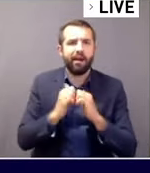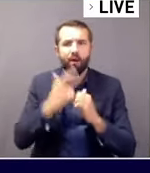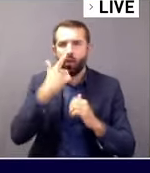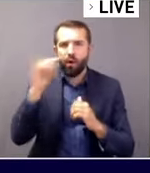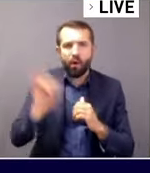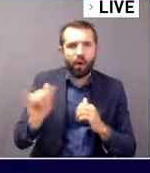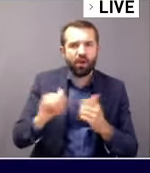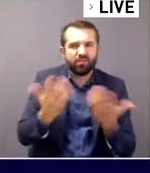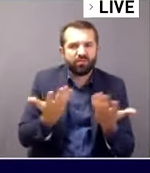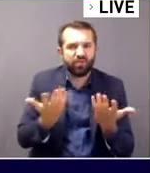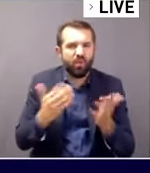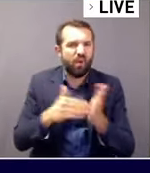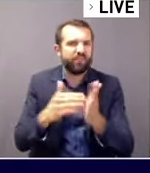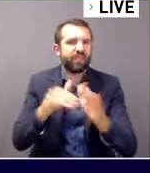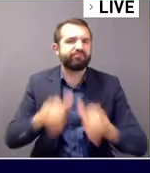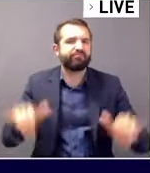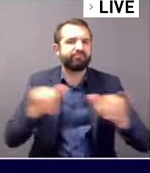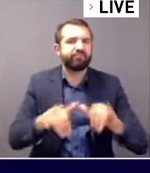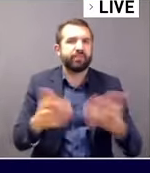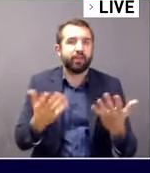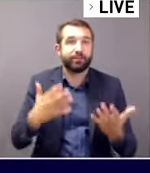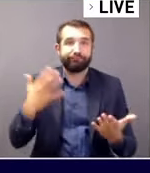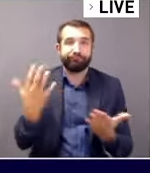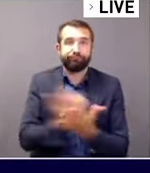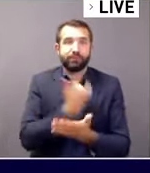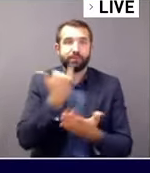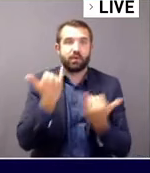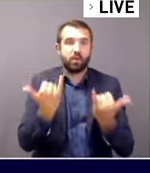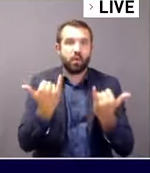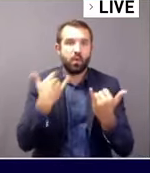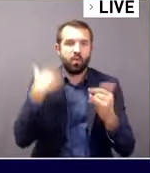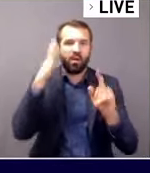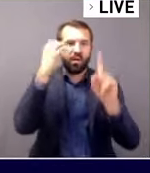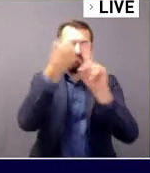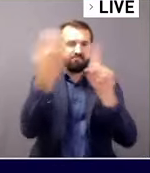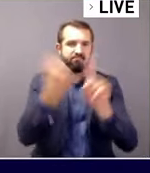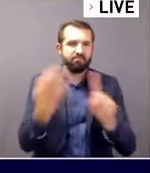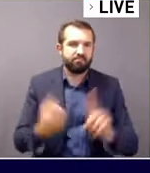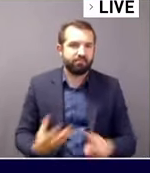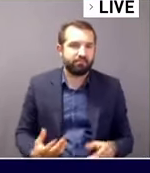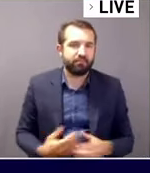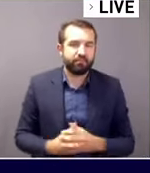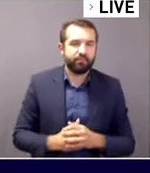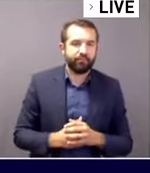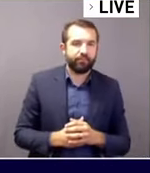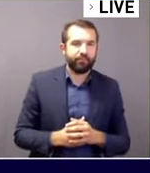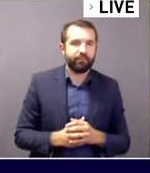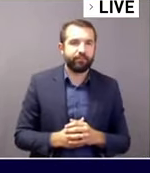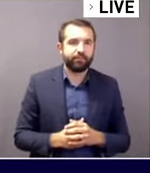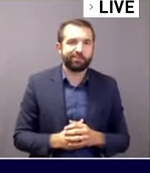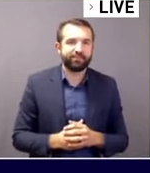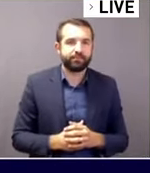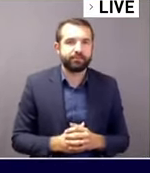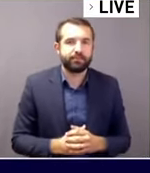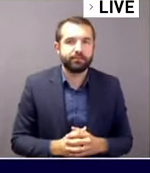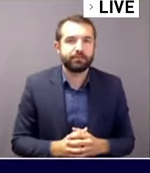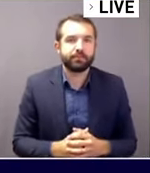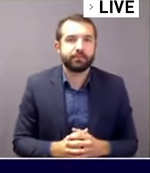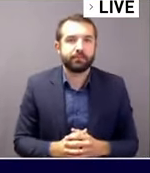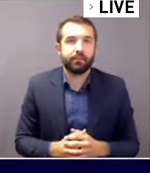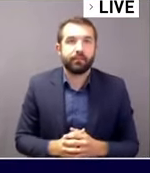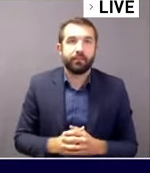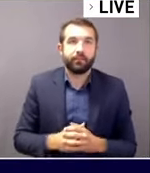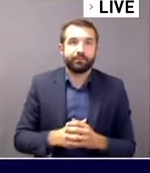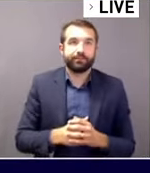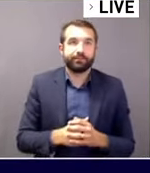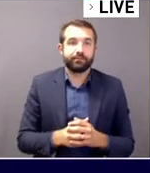works. So I'd like to take the opportunity and take a second of everyone's time today to pull back that curtain a little bit. When we